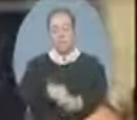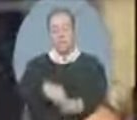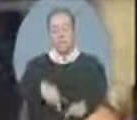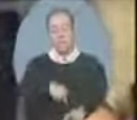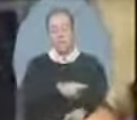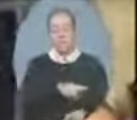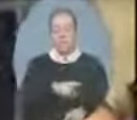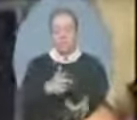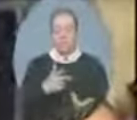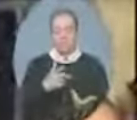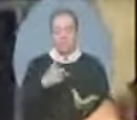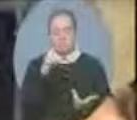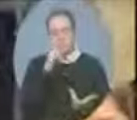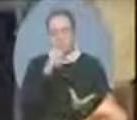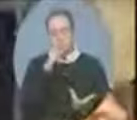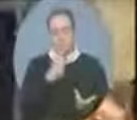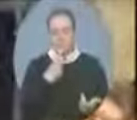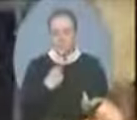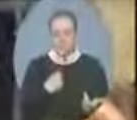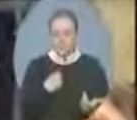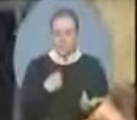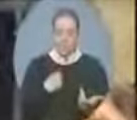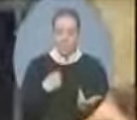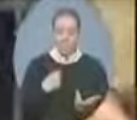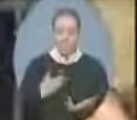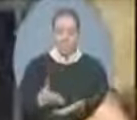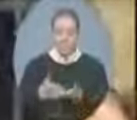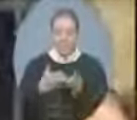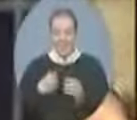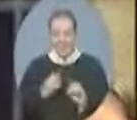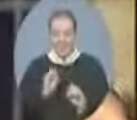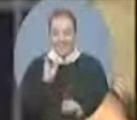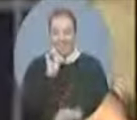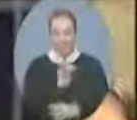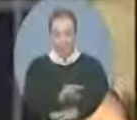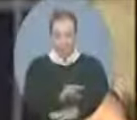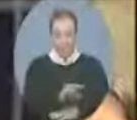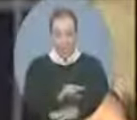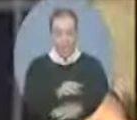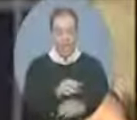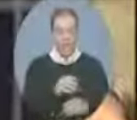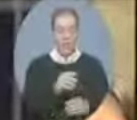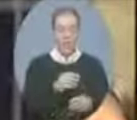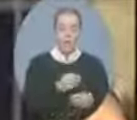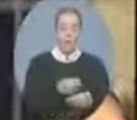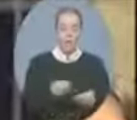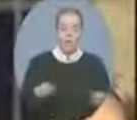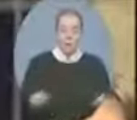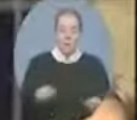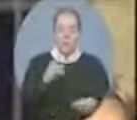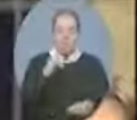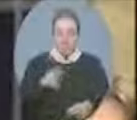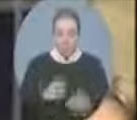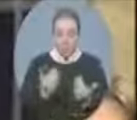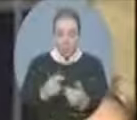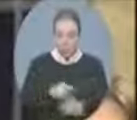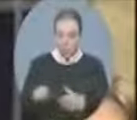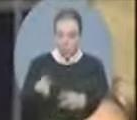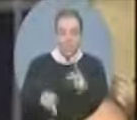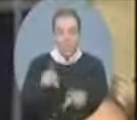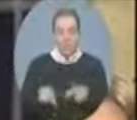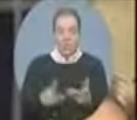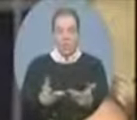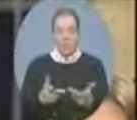need. Financial aid is starting to flow, but international relief staff are being blocked. What has the government done to ensure that